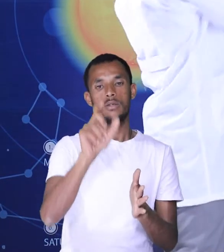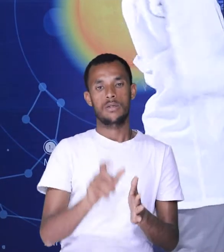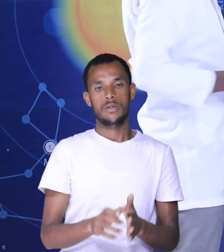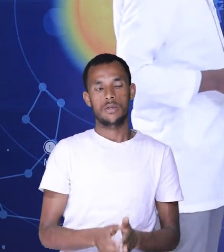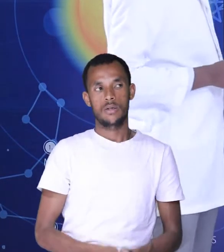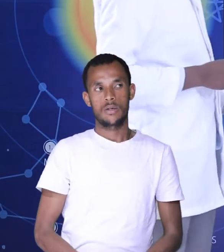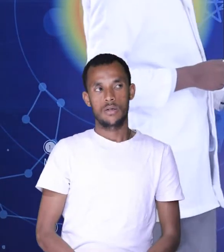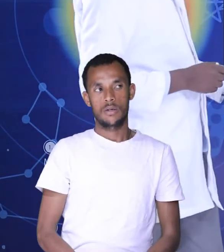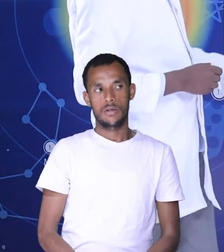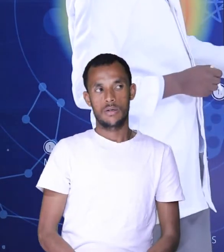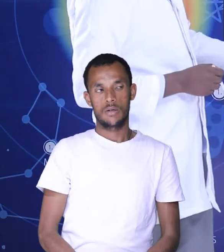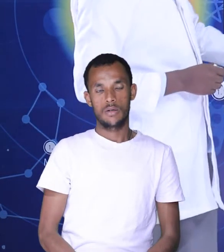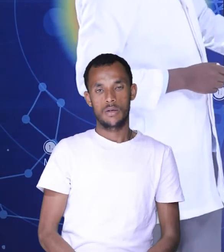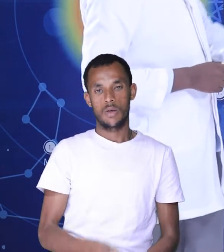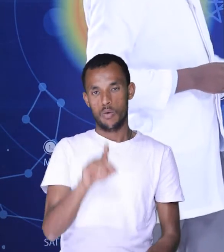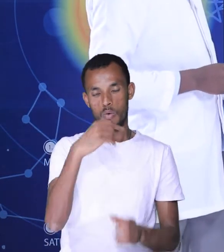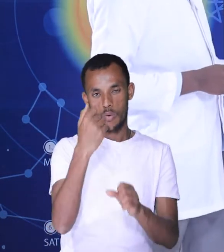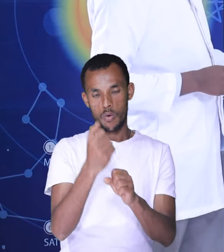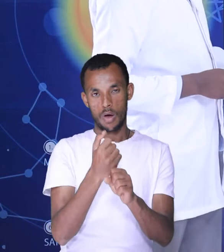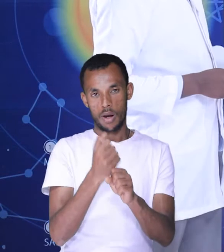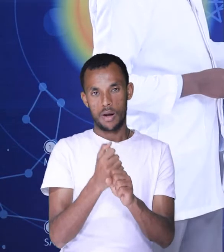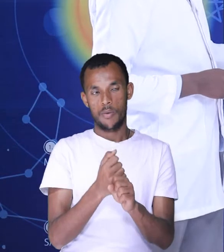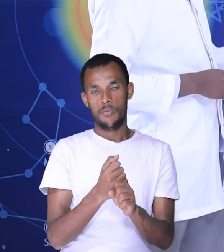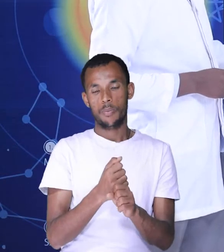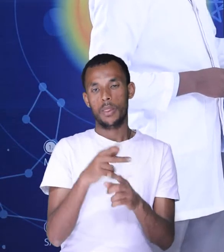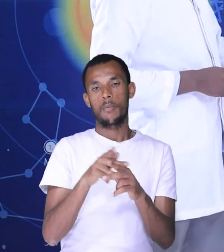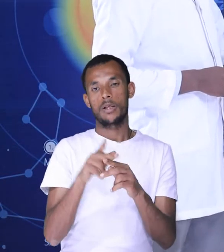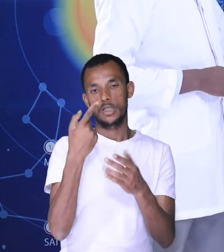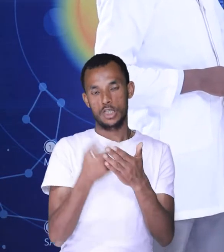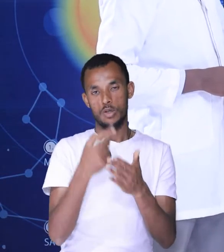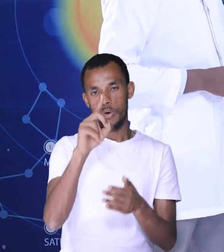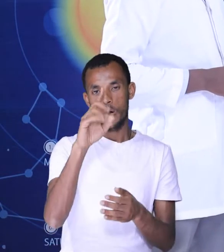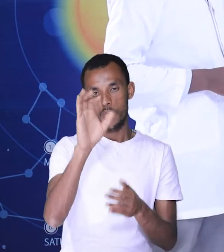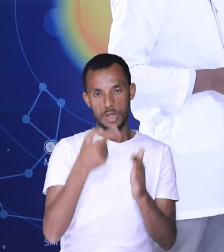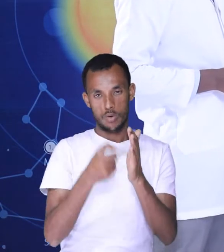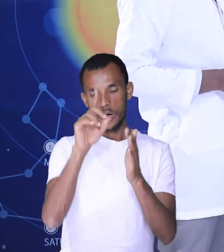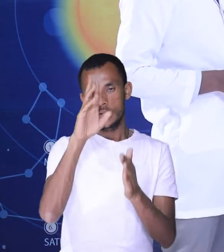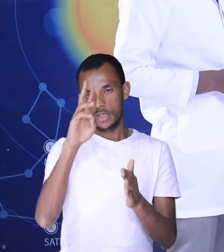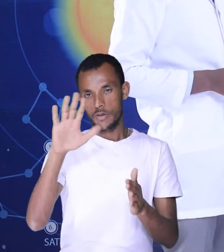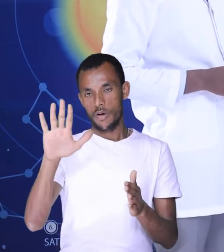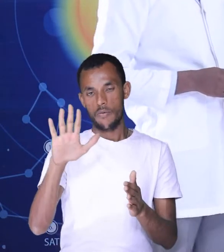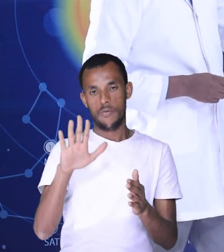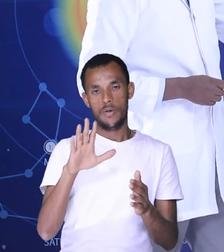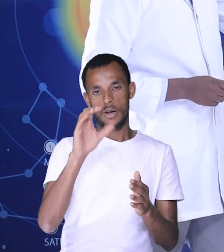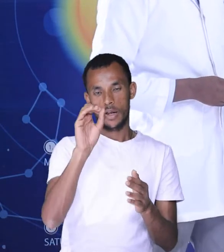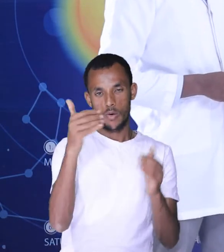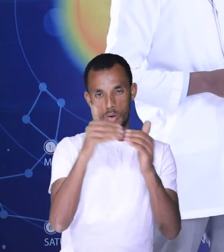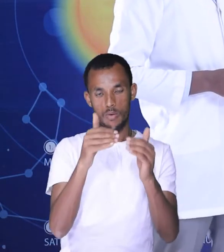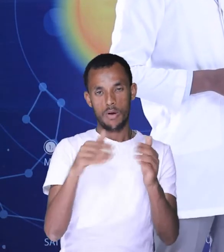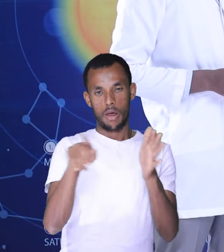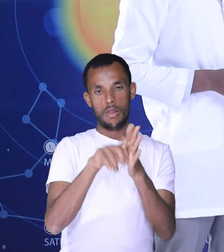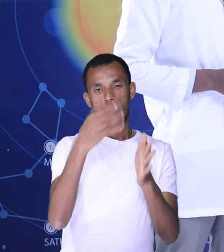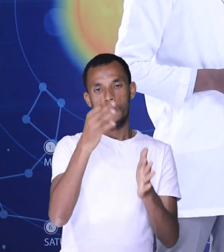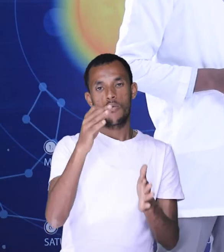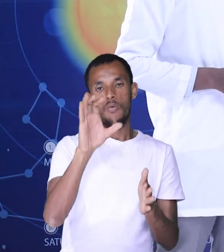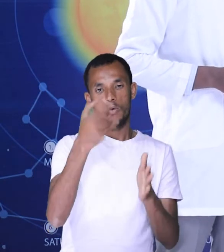x. So you can practice this one. Cos 165 degree equals to negative of